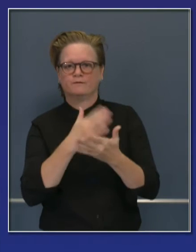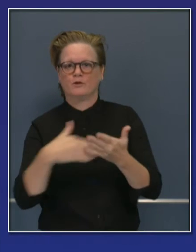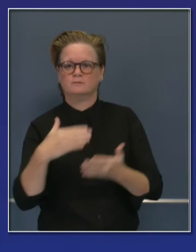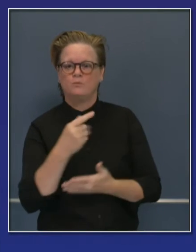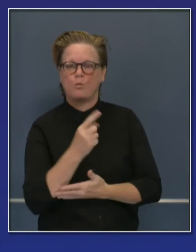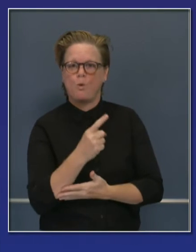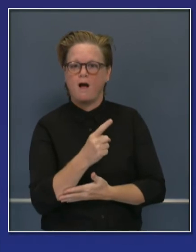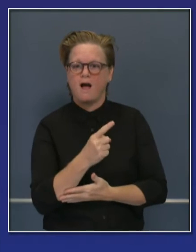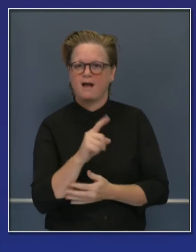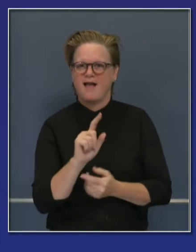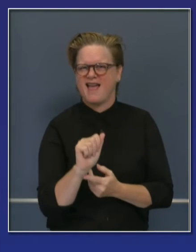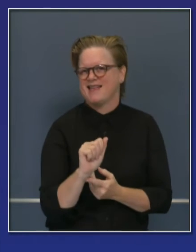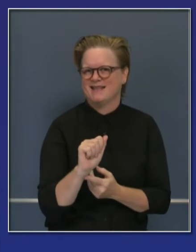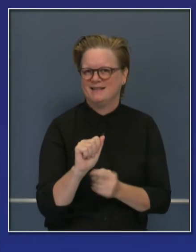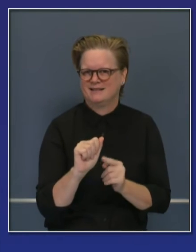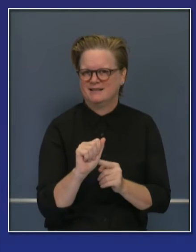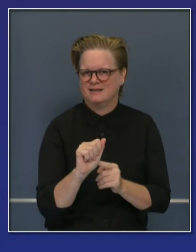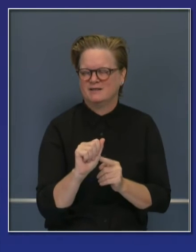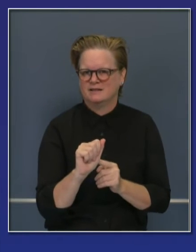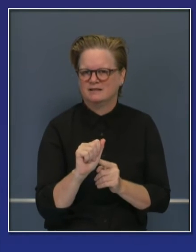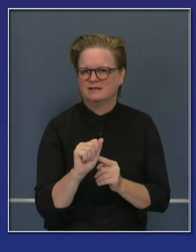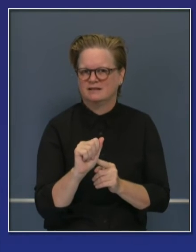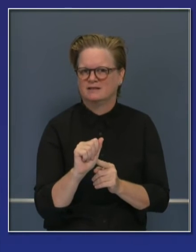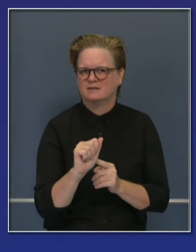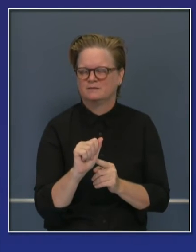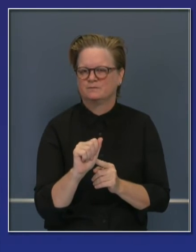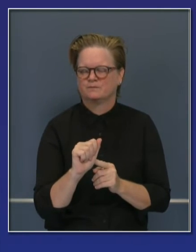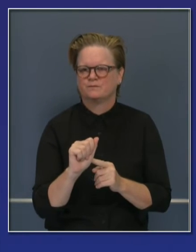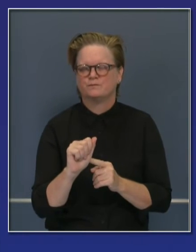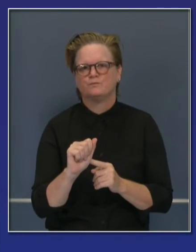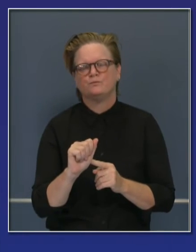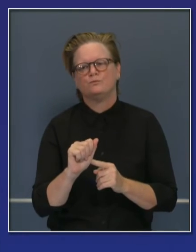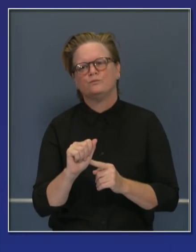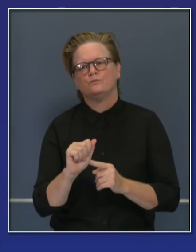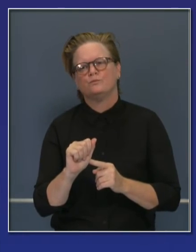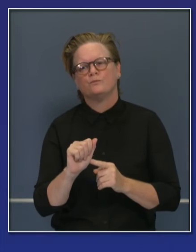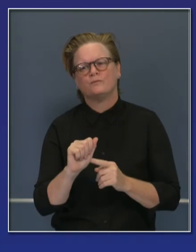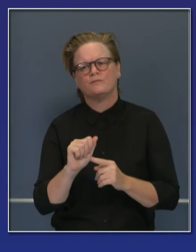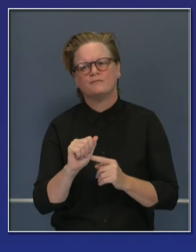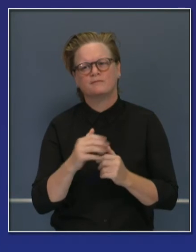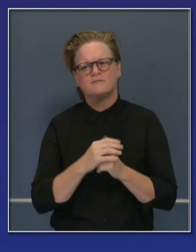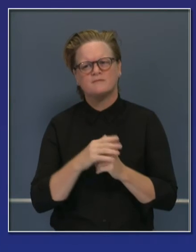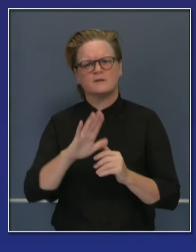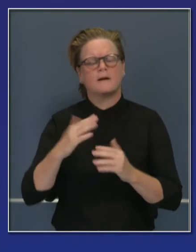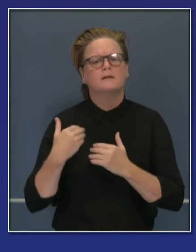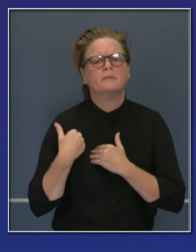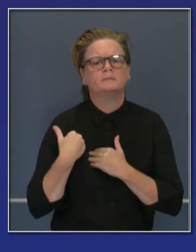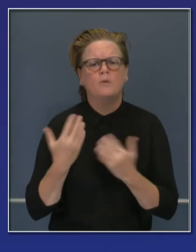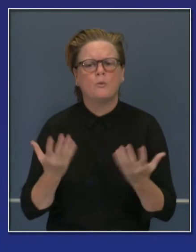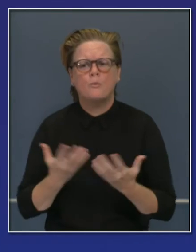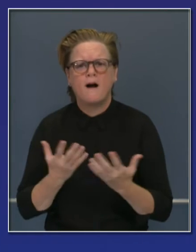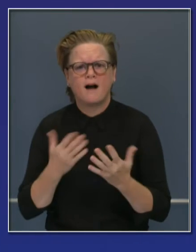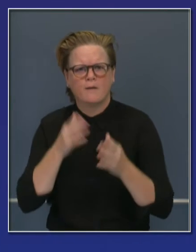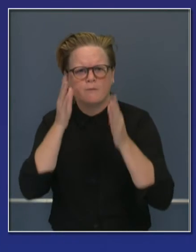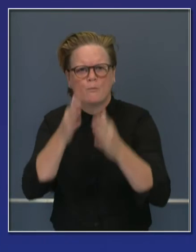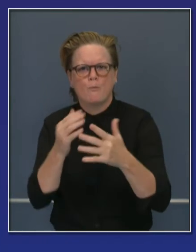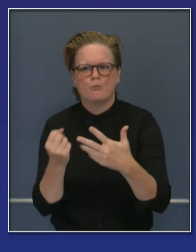phase 1A, again, is targeting those 2.4 million healthcare workers. Now, we're not